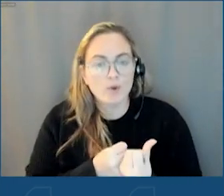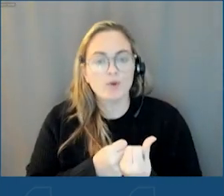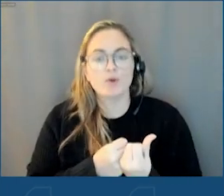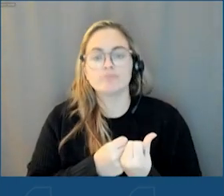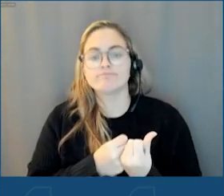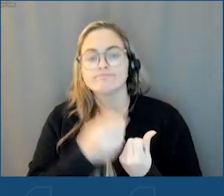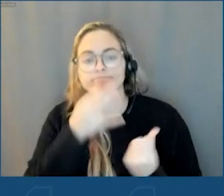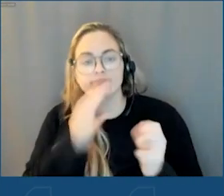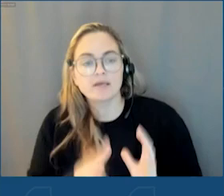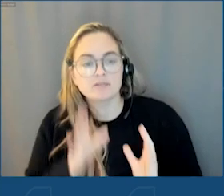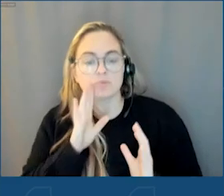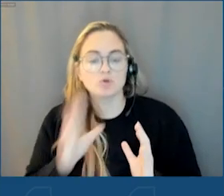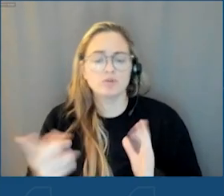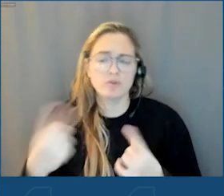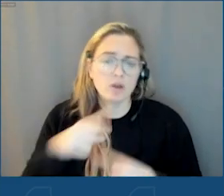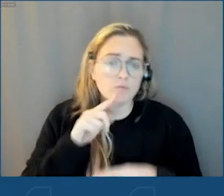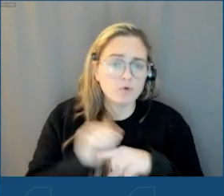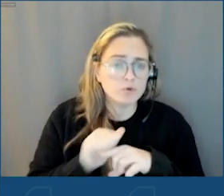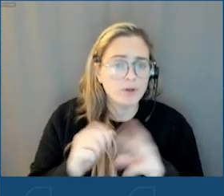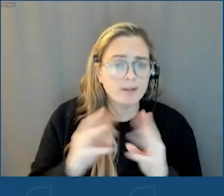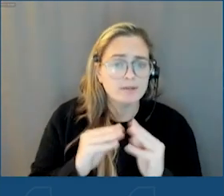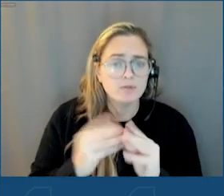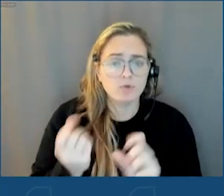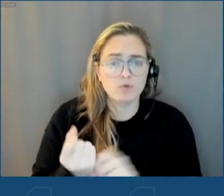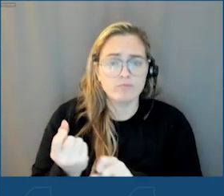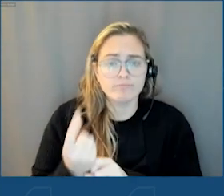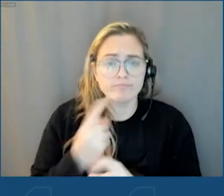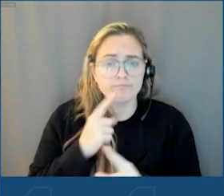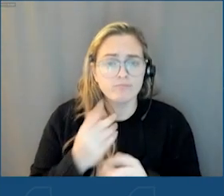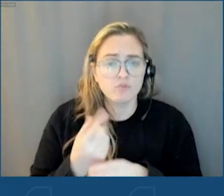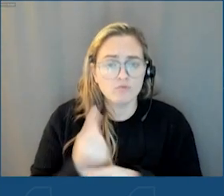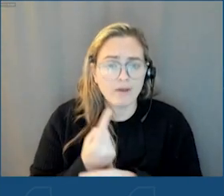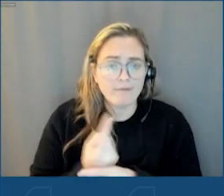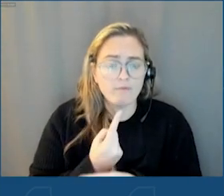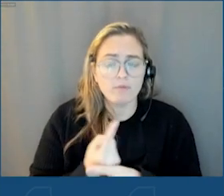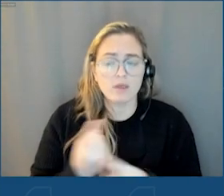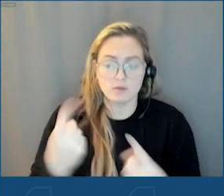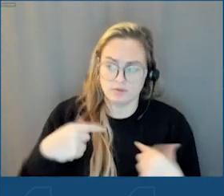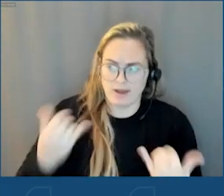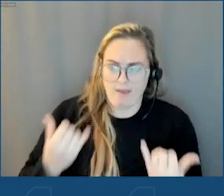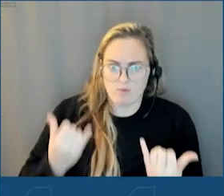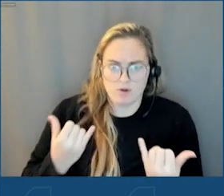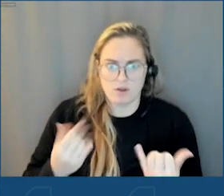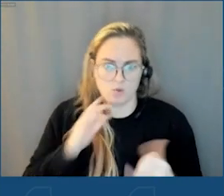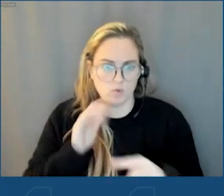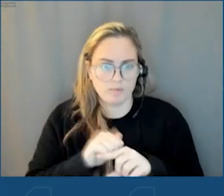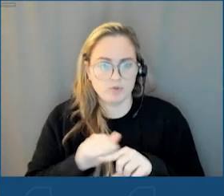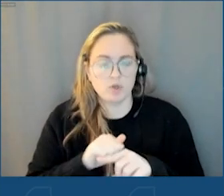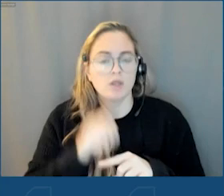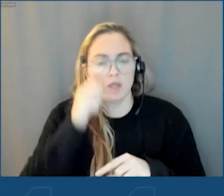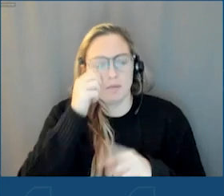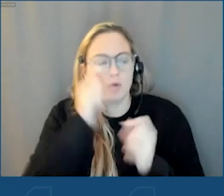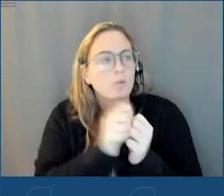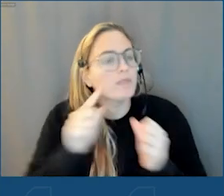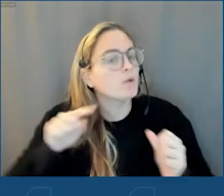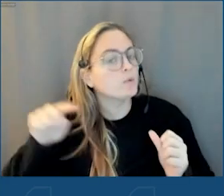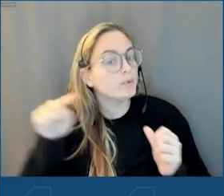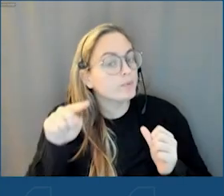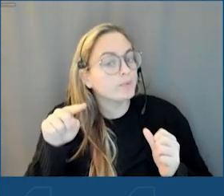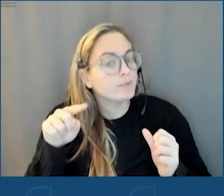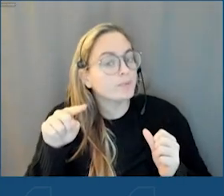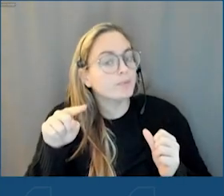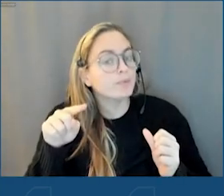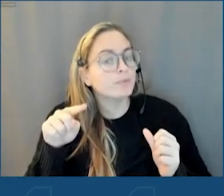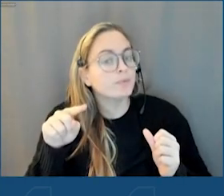If you need to come for our training sessions regularly like you're doing here today. But no, my friends, without you, the fabric